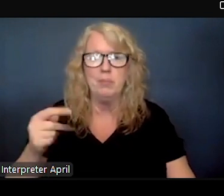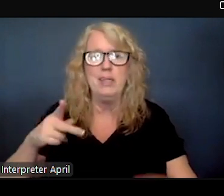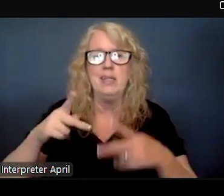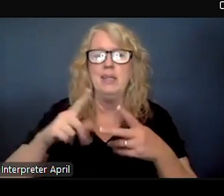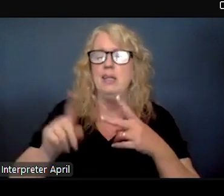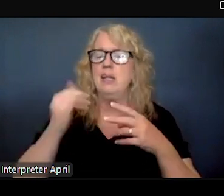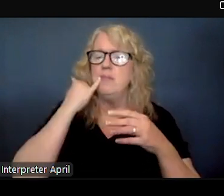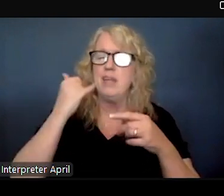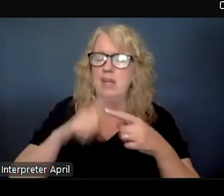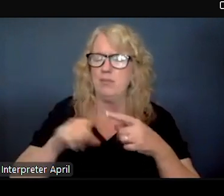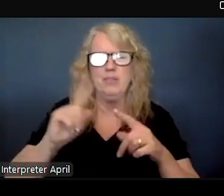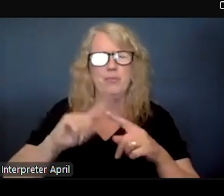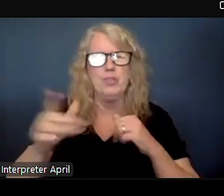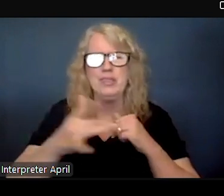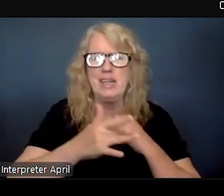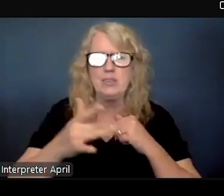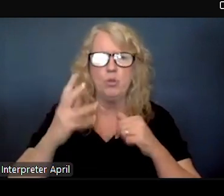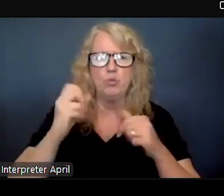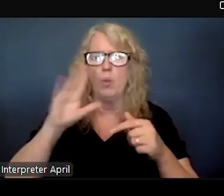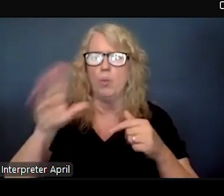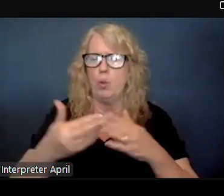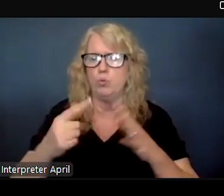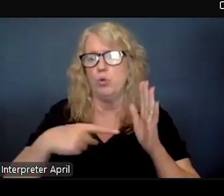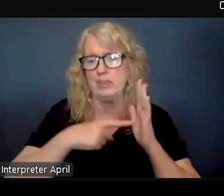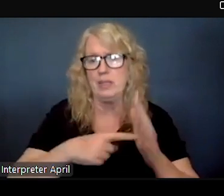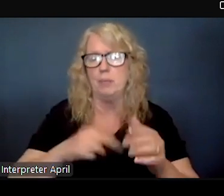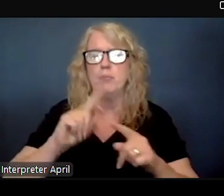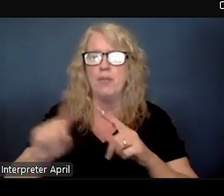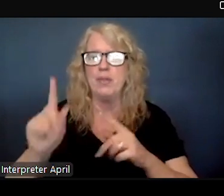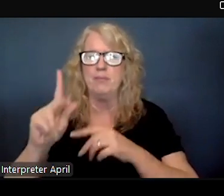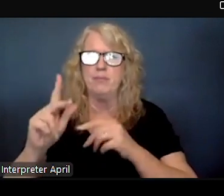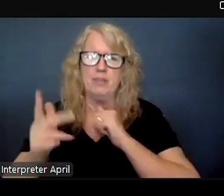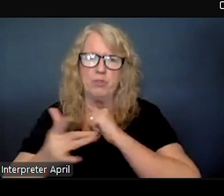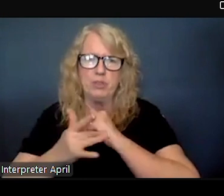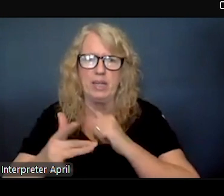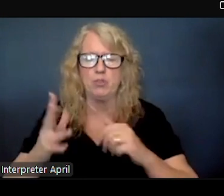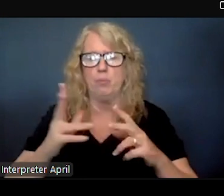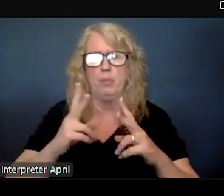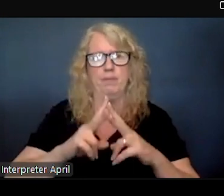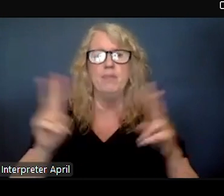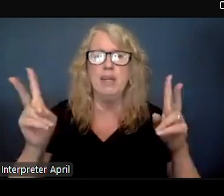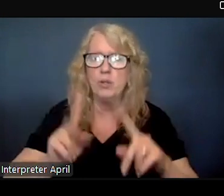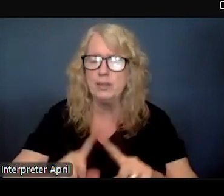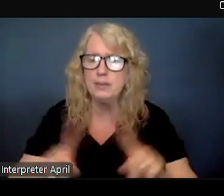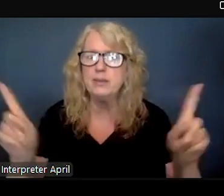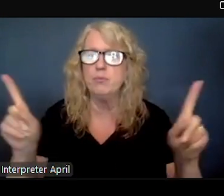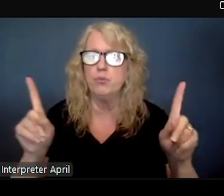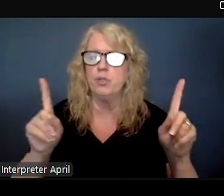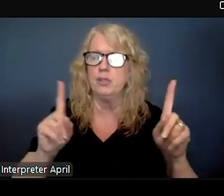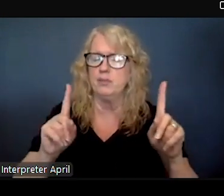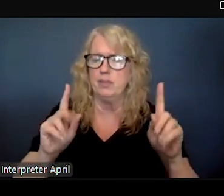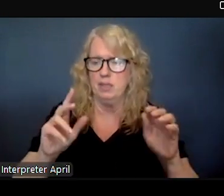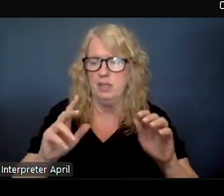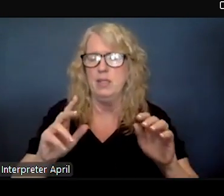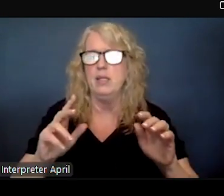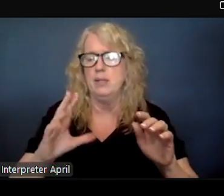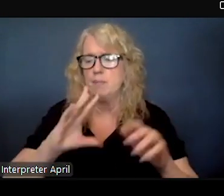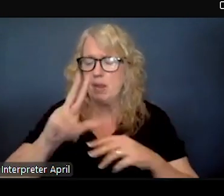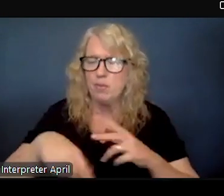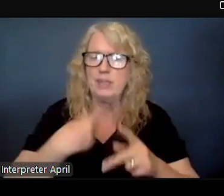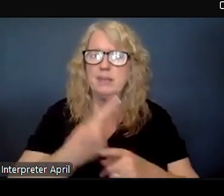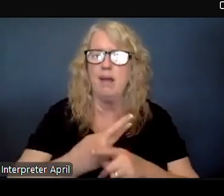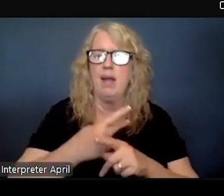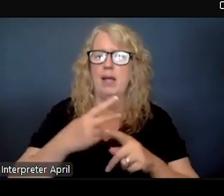AI-based technologies, those are example technologies there. Very different in form in terms of the types